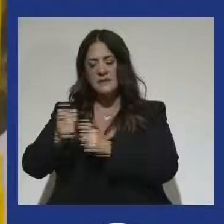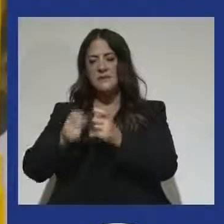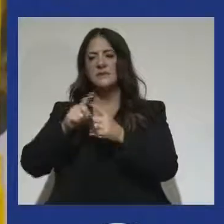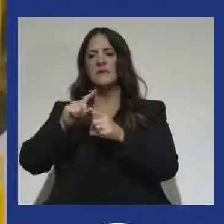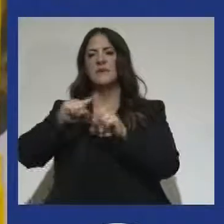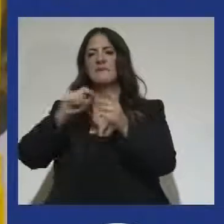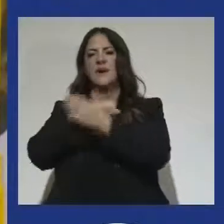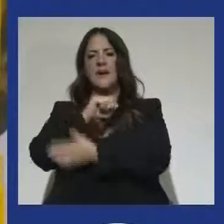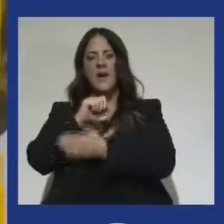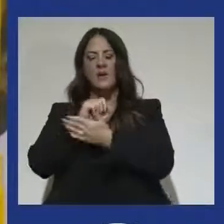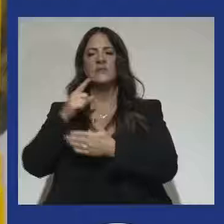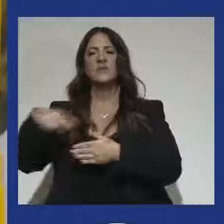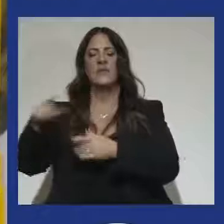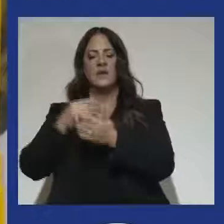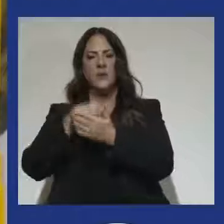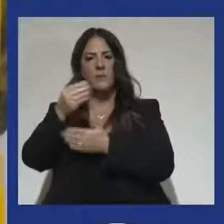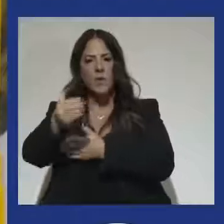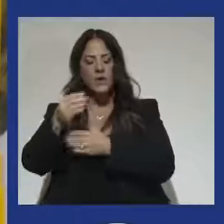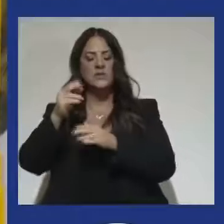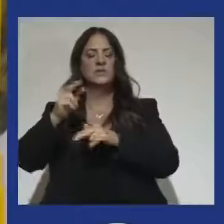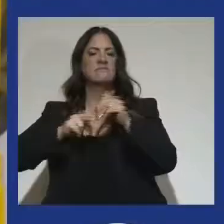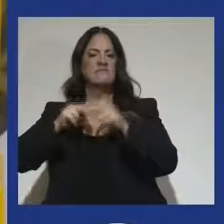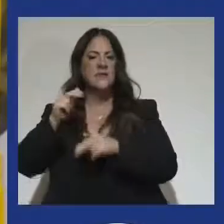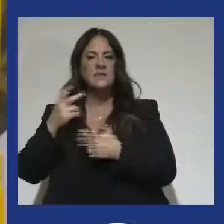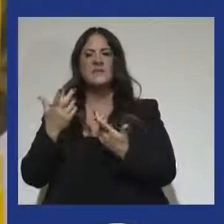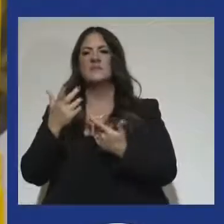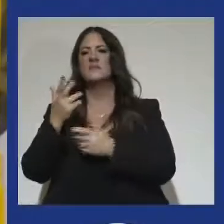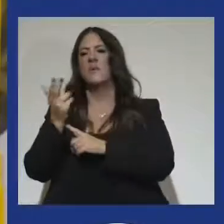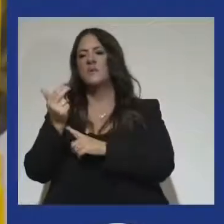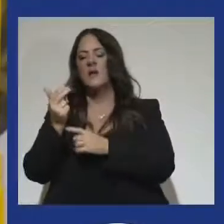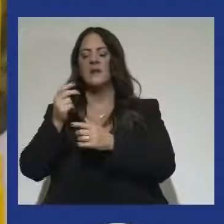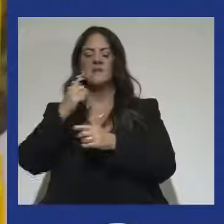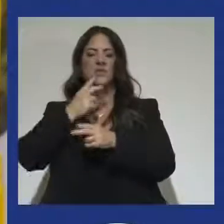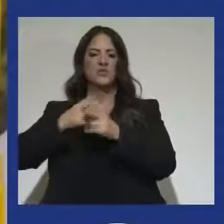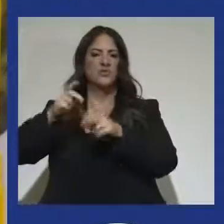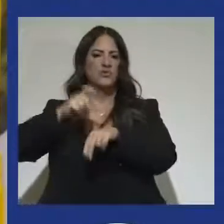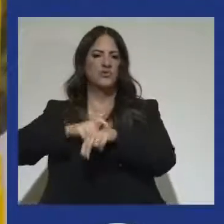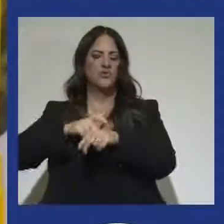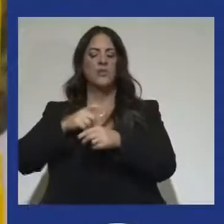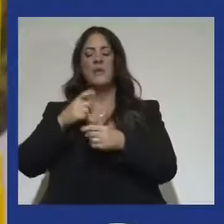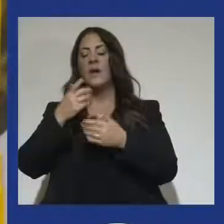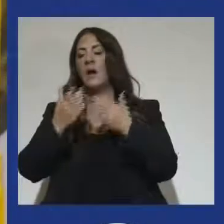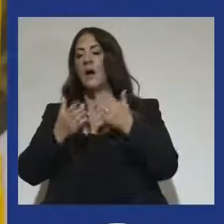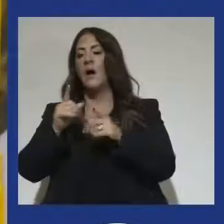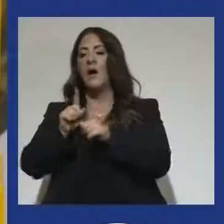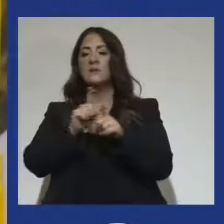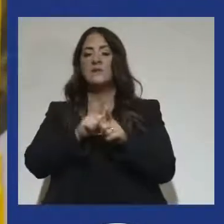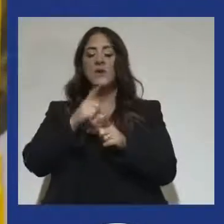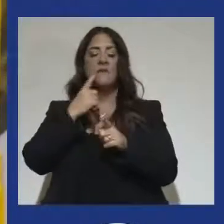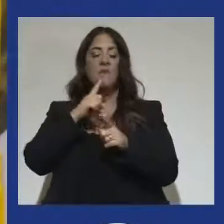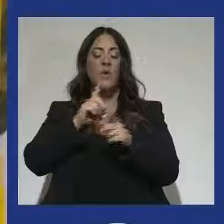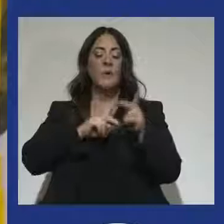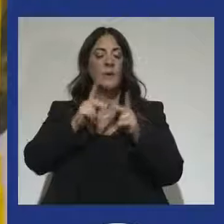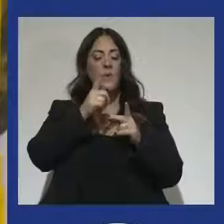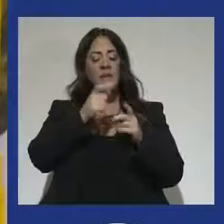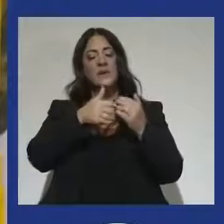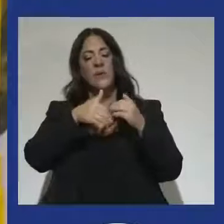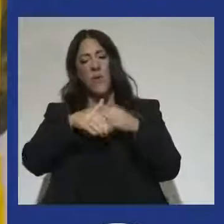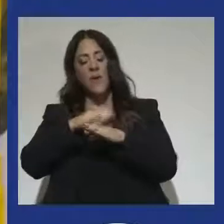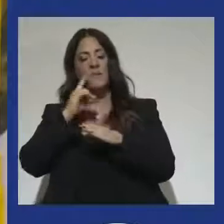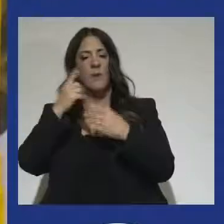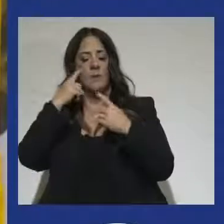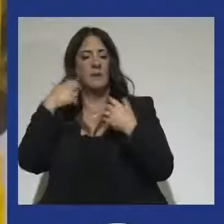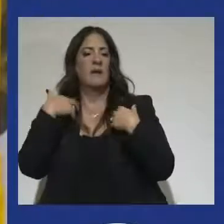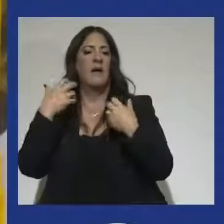or to purchase facilities for short-term mental health stays and to